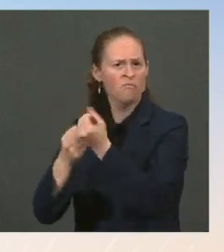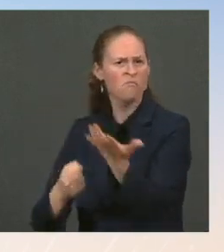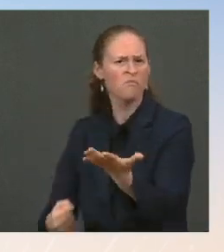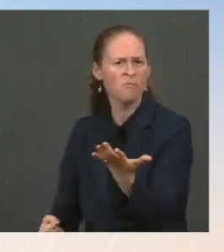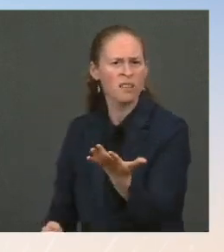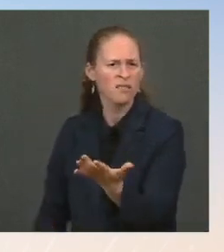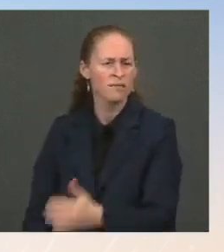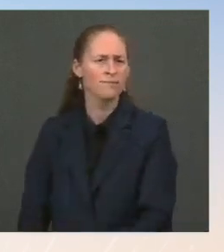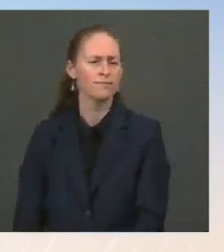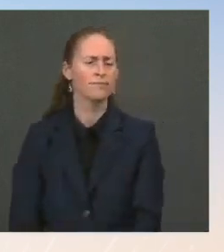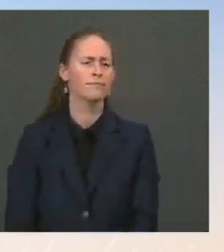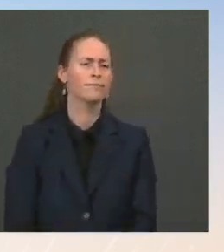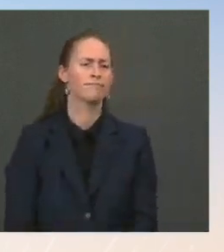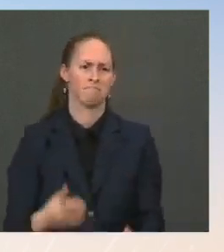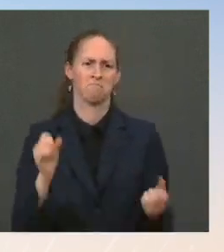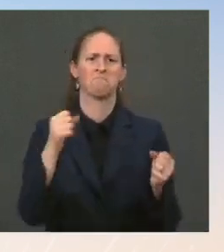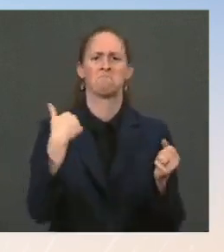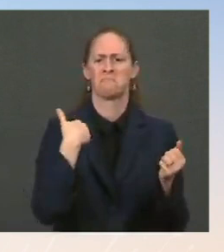see.